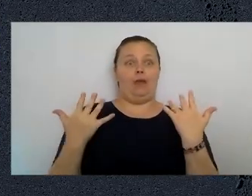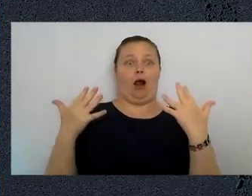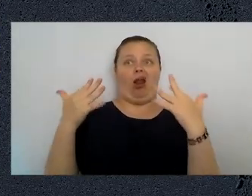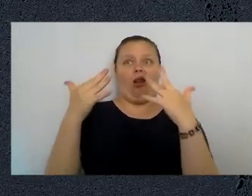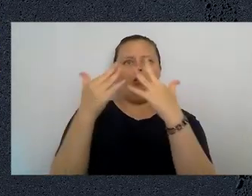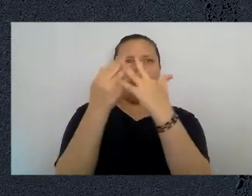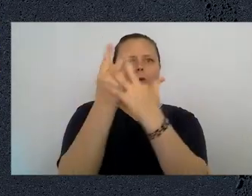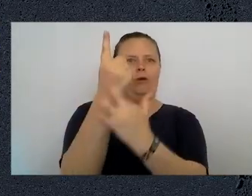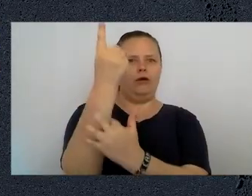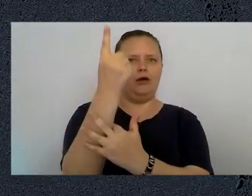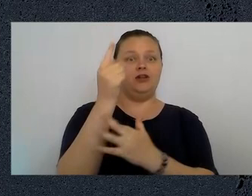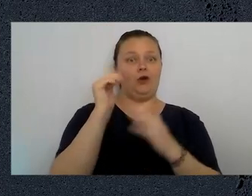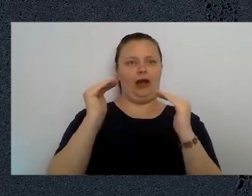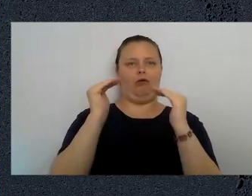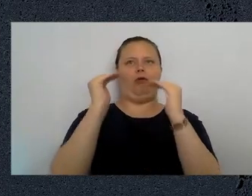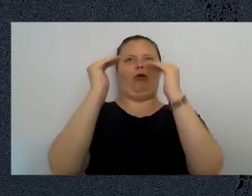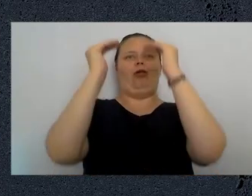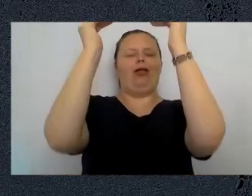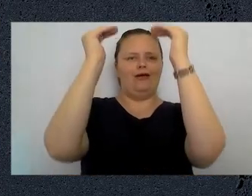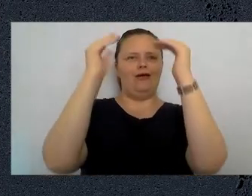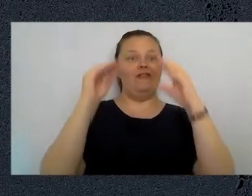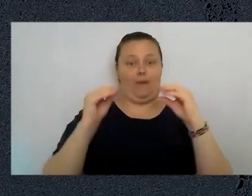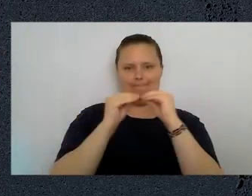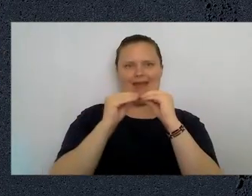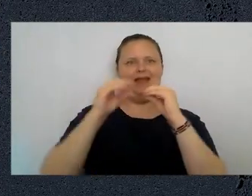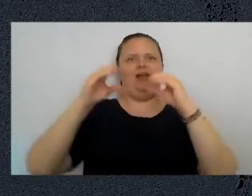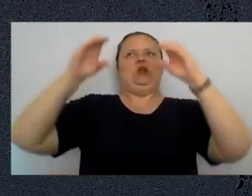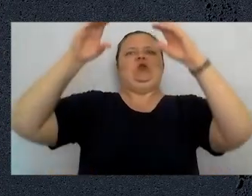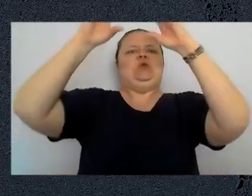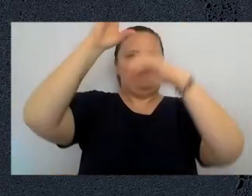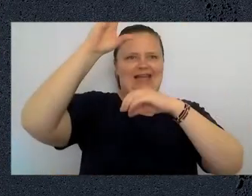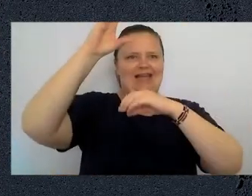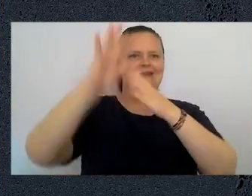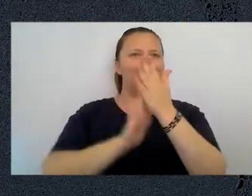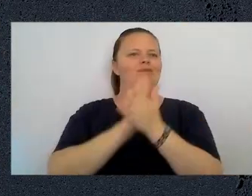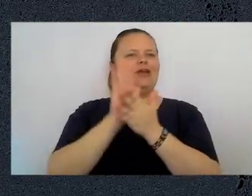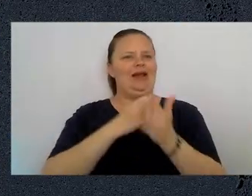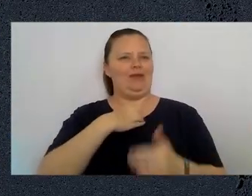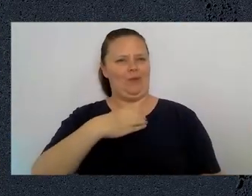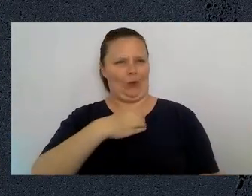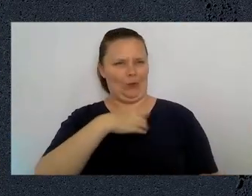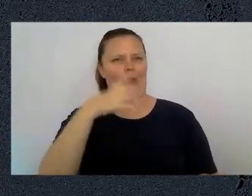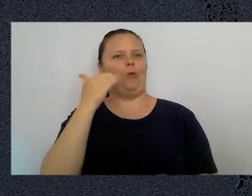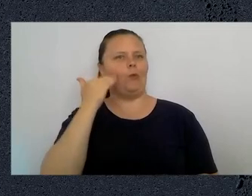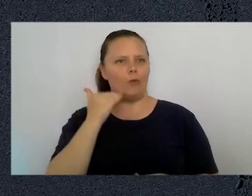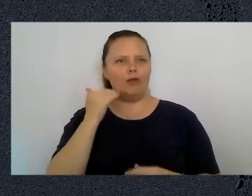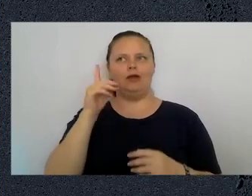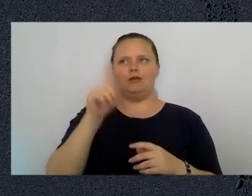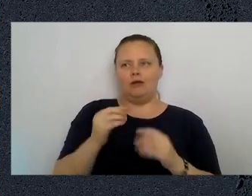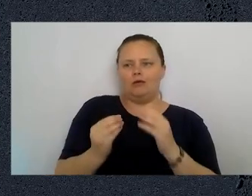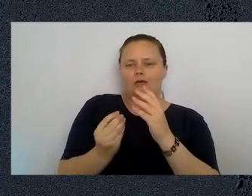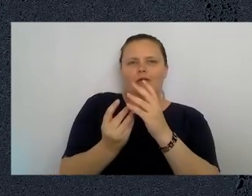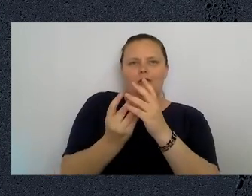level C now. So we're hanging on to more women already in certain organisations. That data is starting to come through. That's